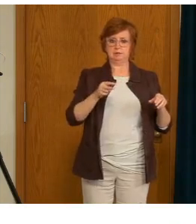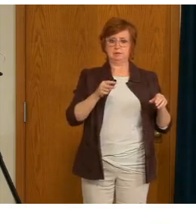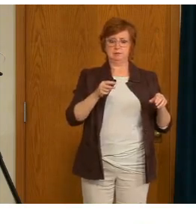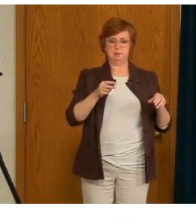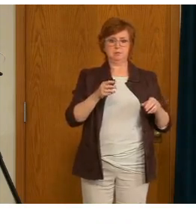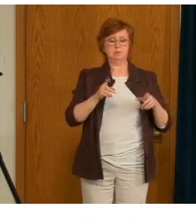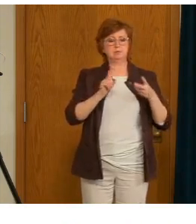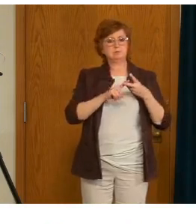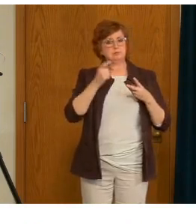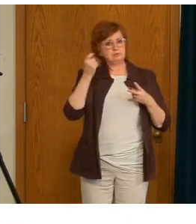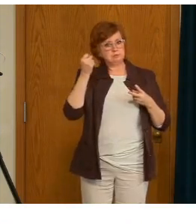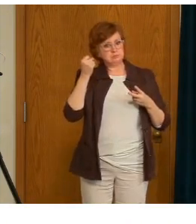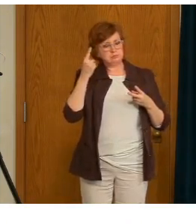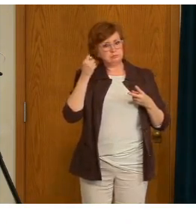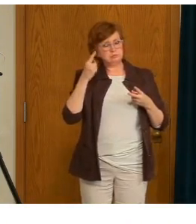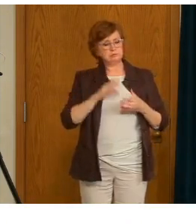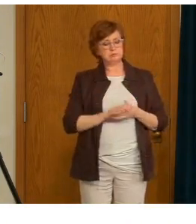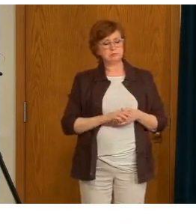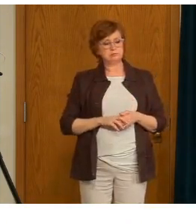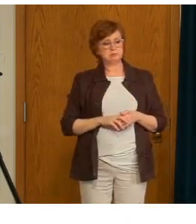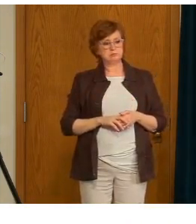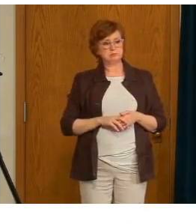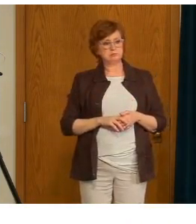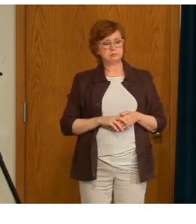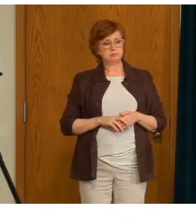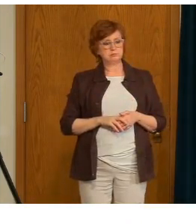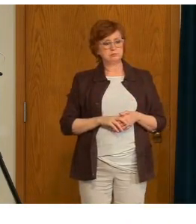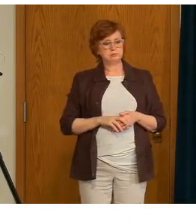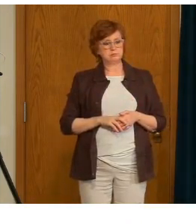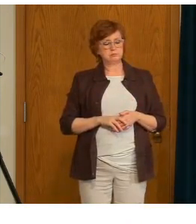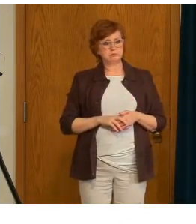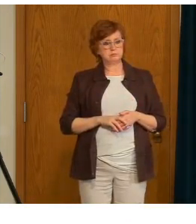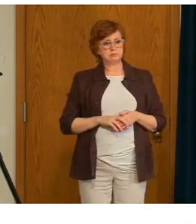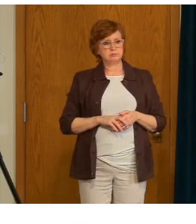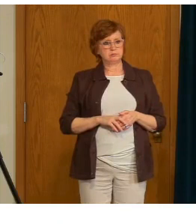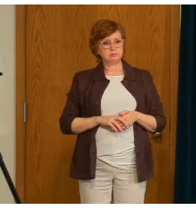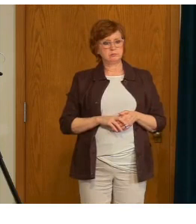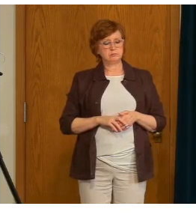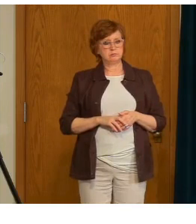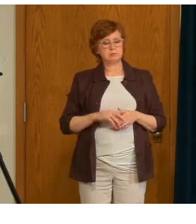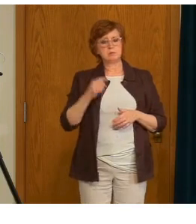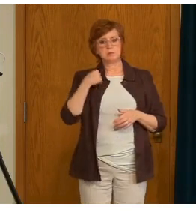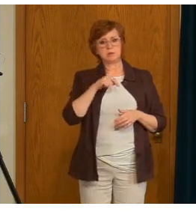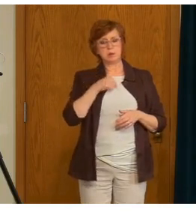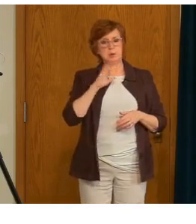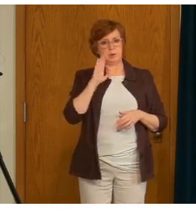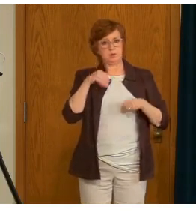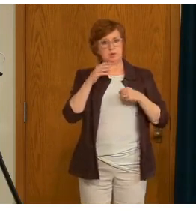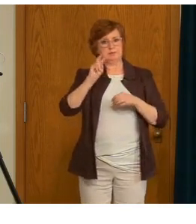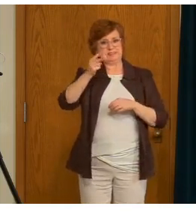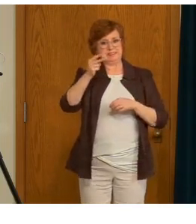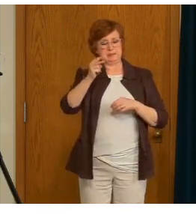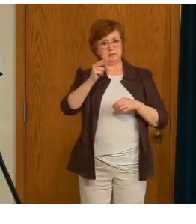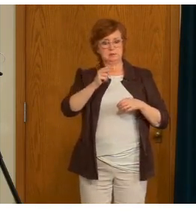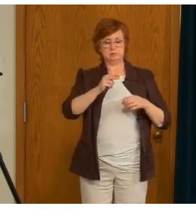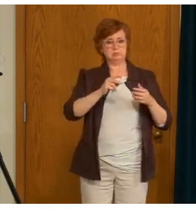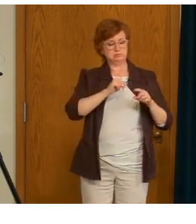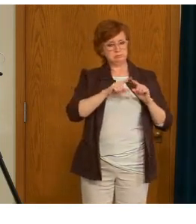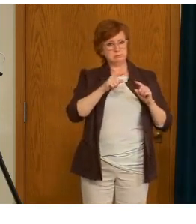course, during this transition, we will be offering second or first doses to those that haven't had their first dose